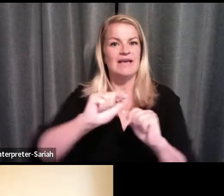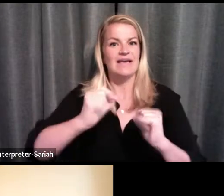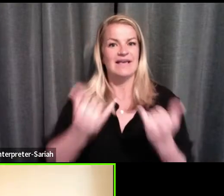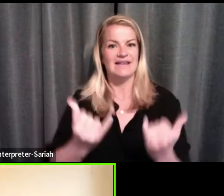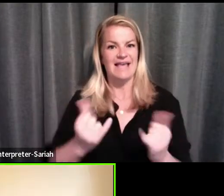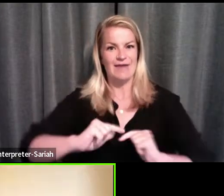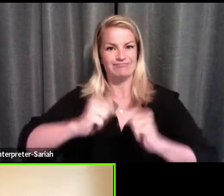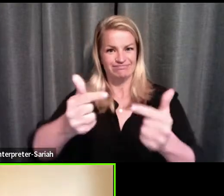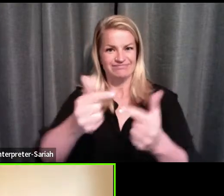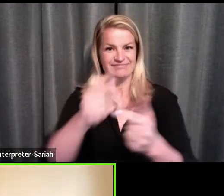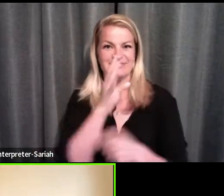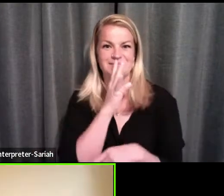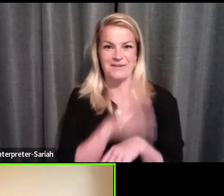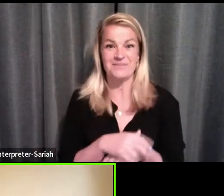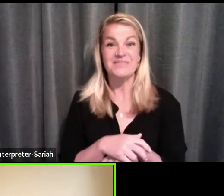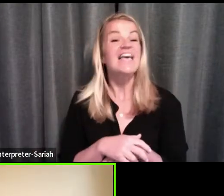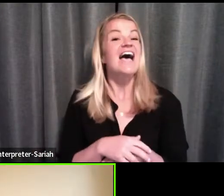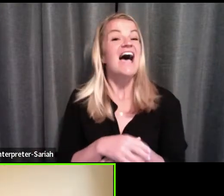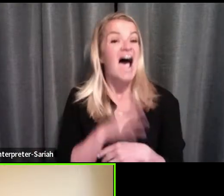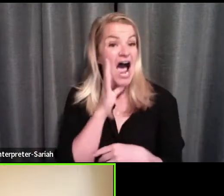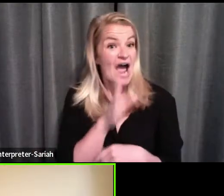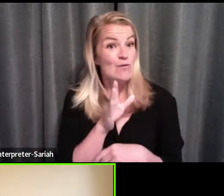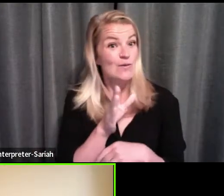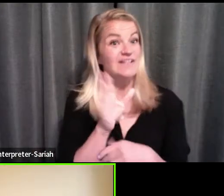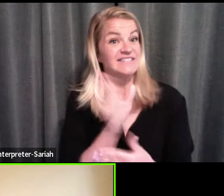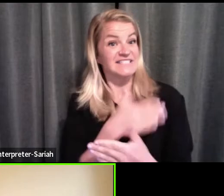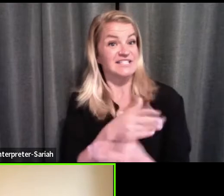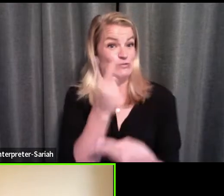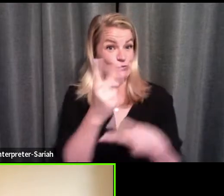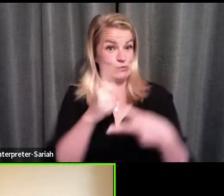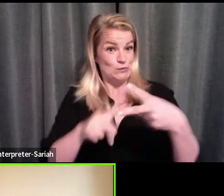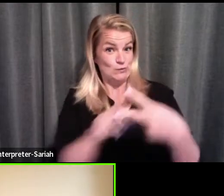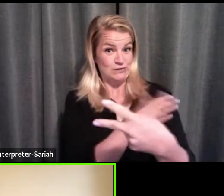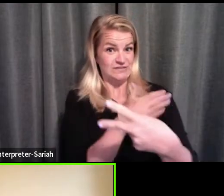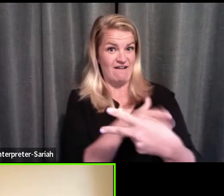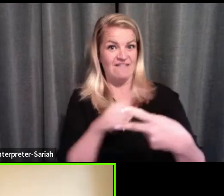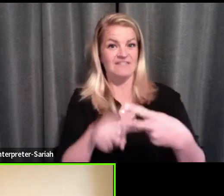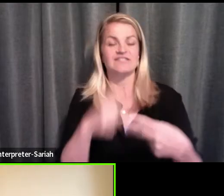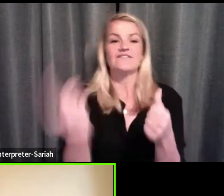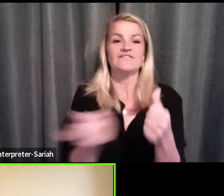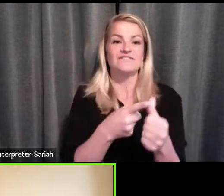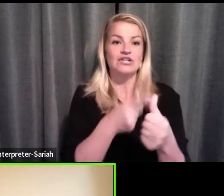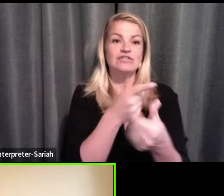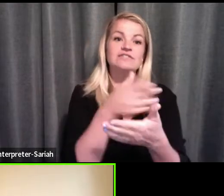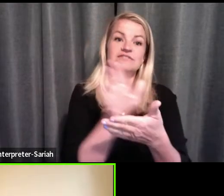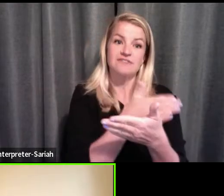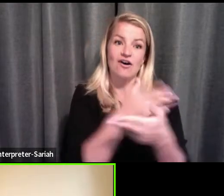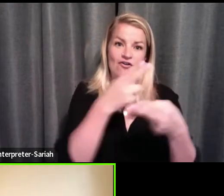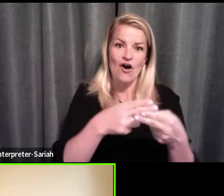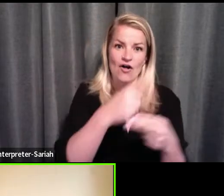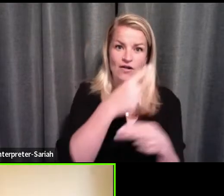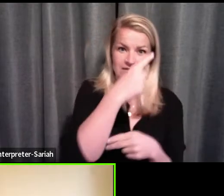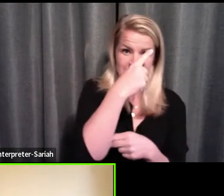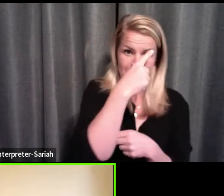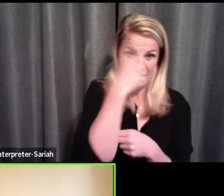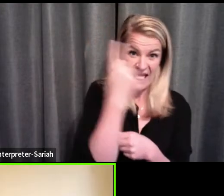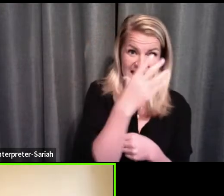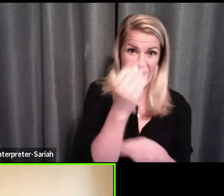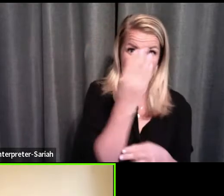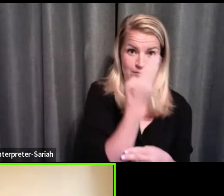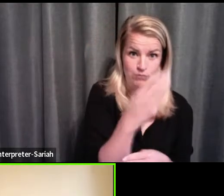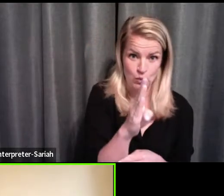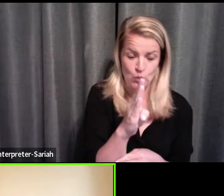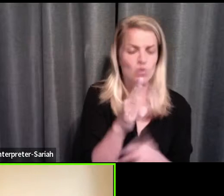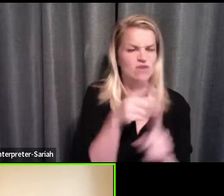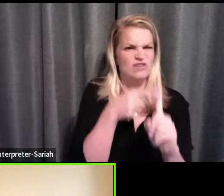Thank you. I'll be performing 2 songs today. The first is Black and Blue, which is a song that talks about a woman's cry